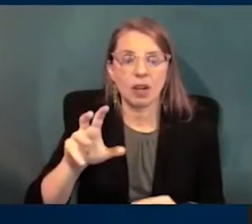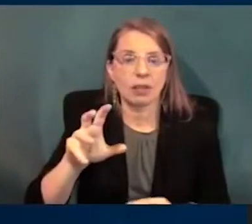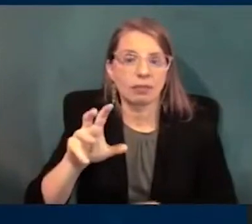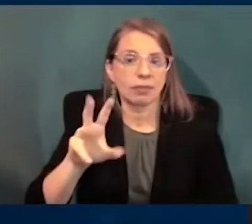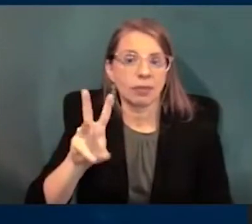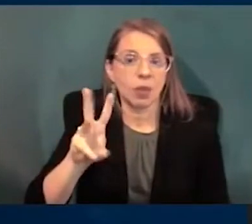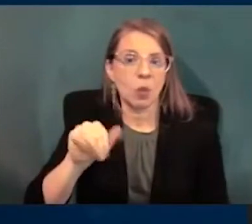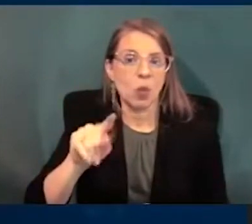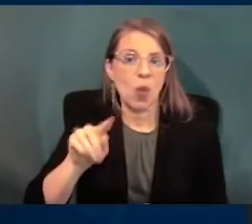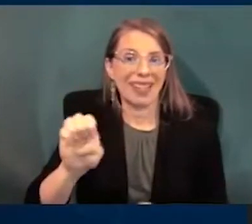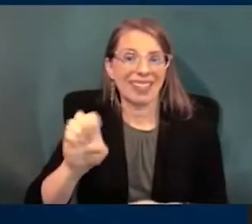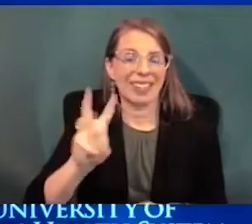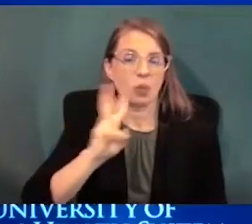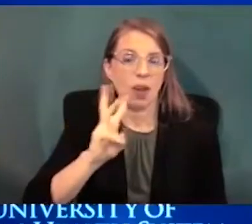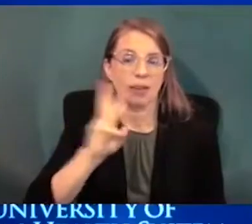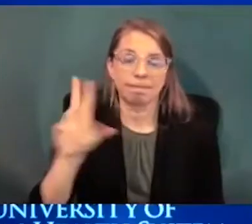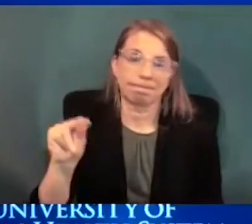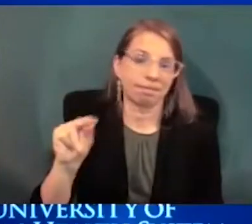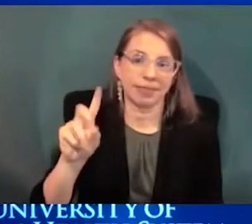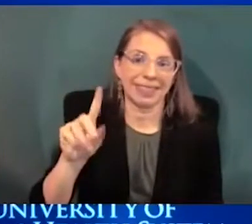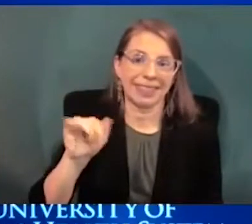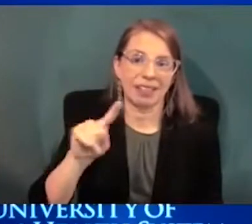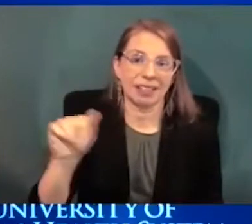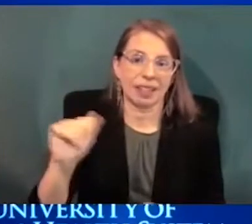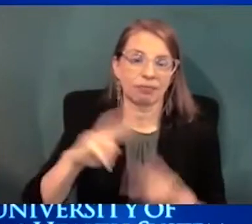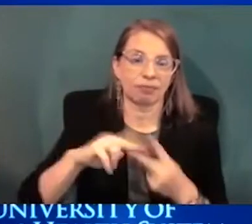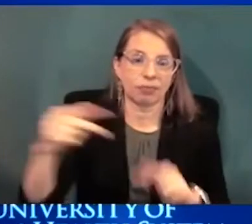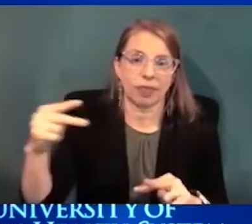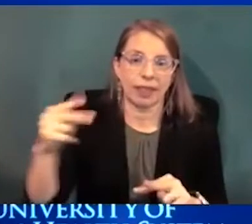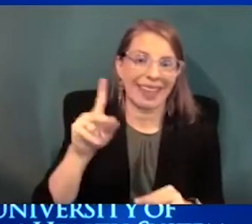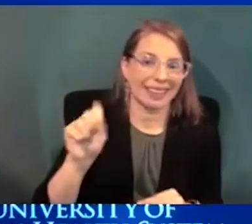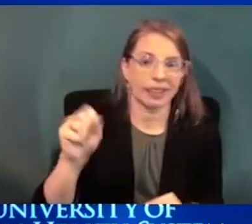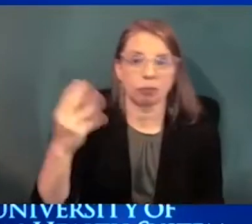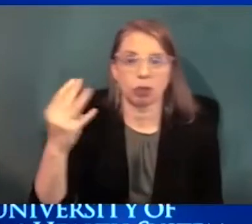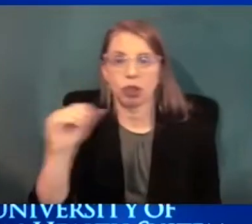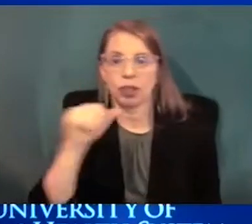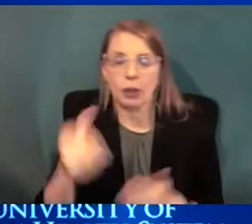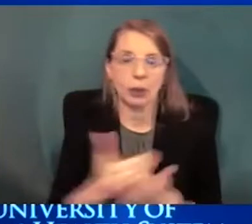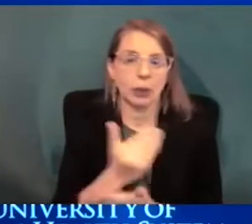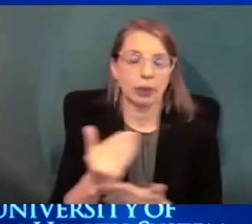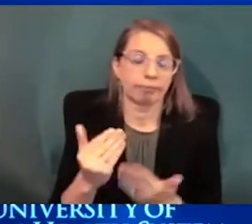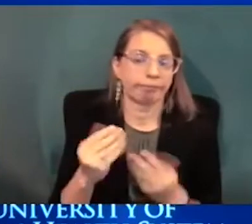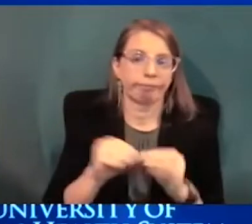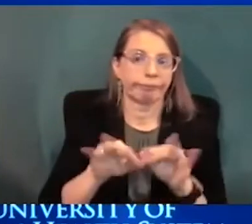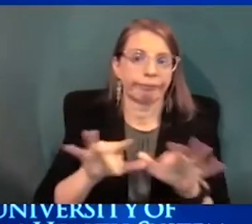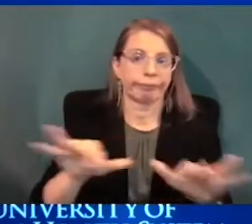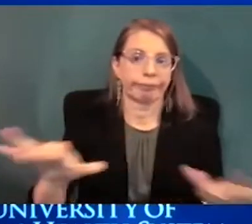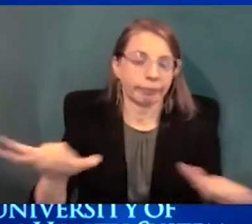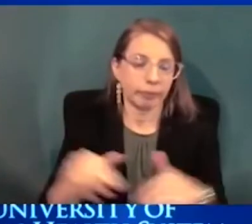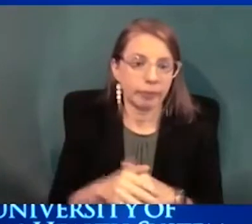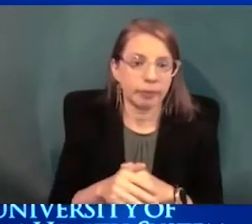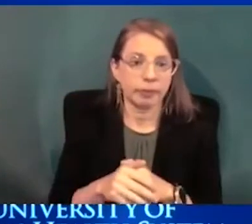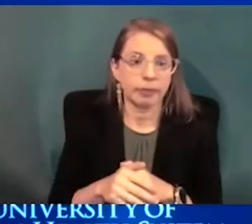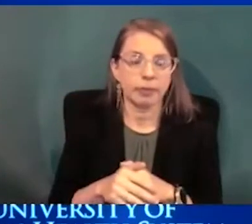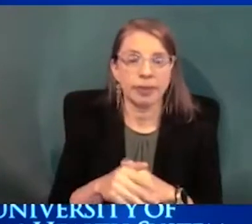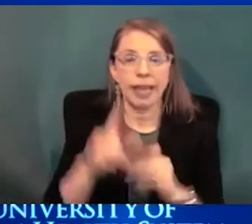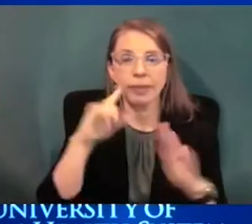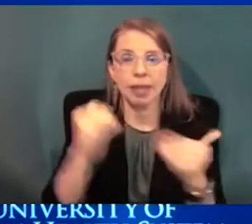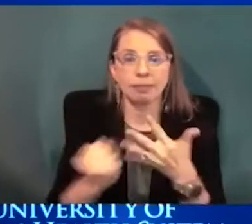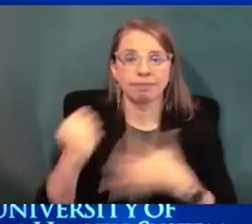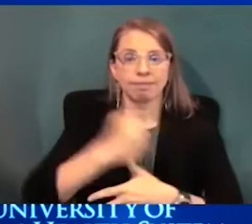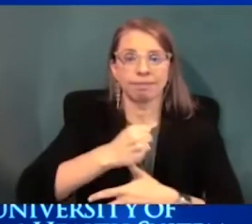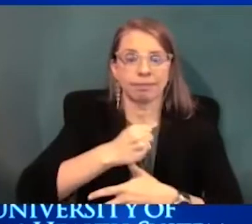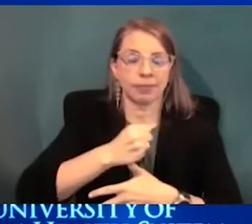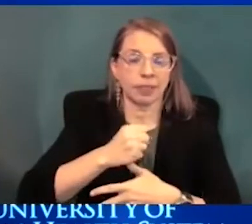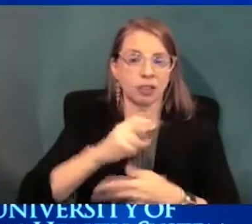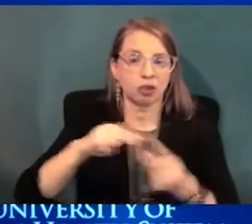Delta variant's been in Kansas City, it's been in Kansas, it's been in Missouri. It's not new. It's been out there for a while. We expect it to be the dominant strain very soon,